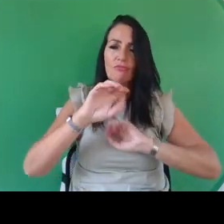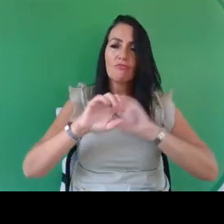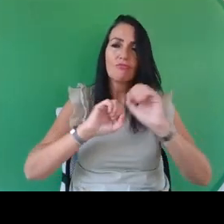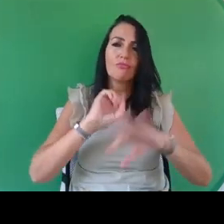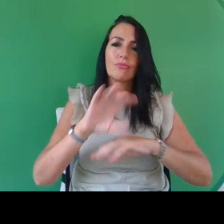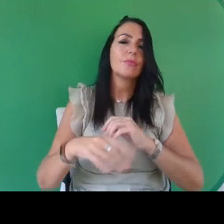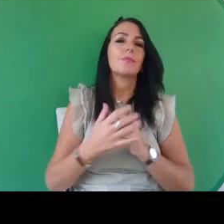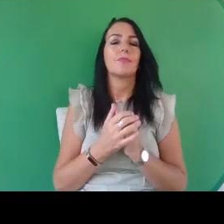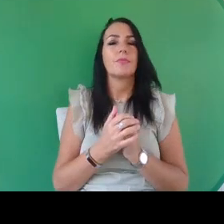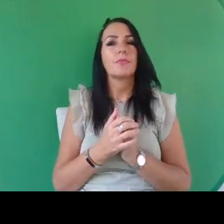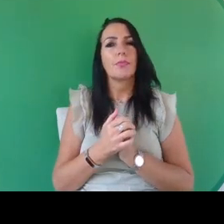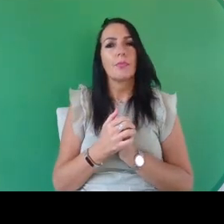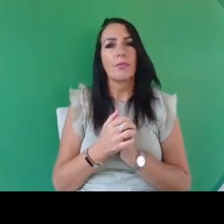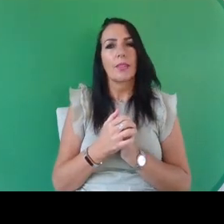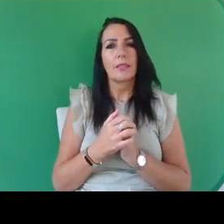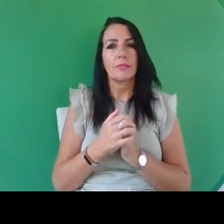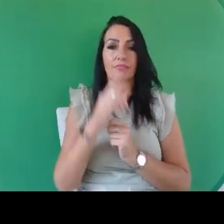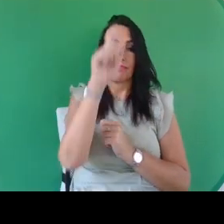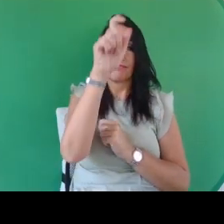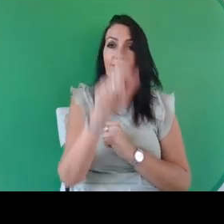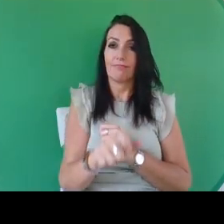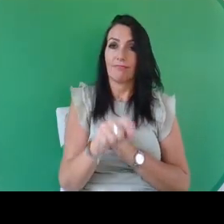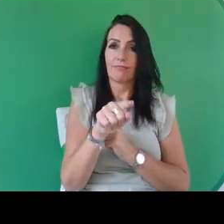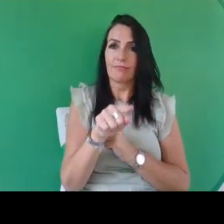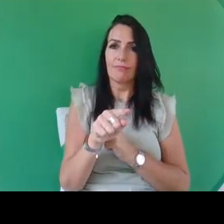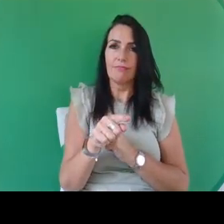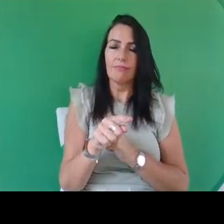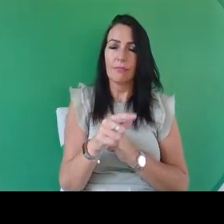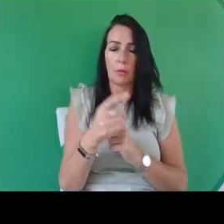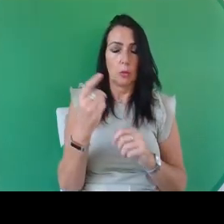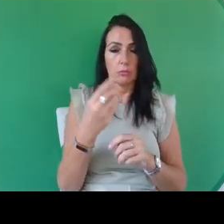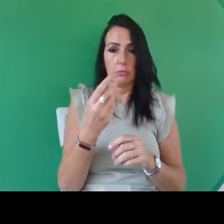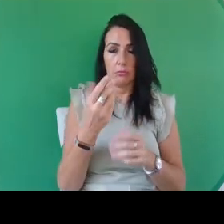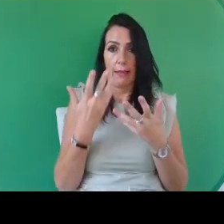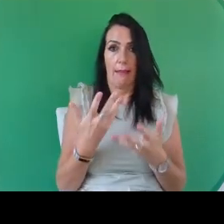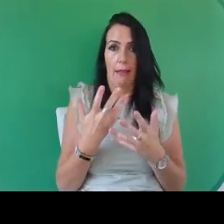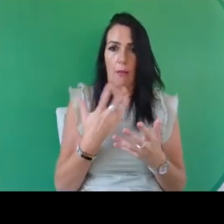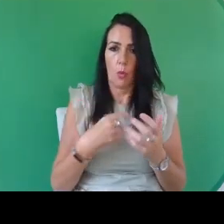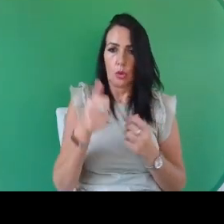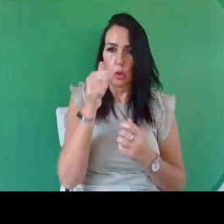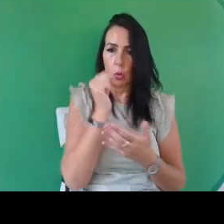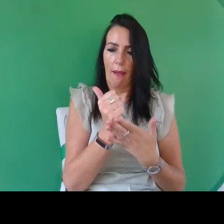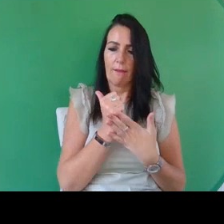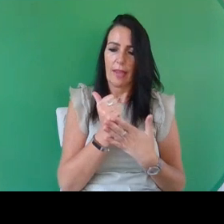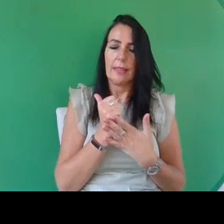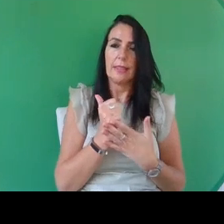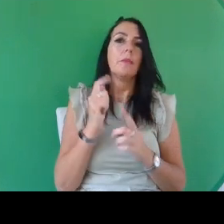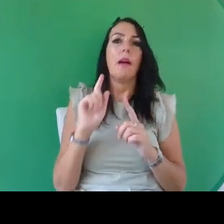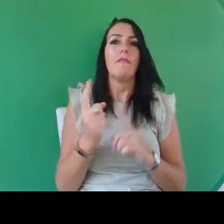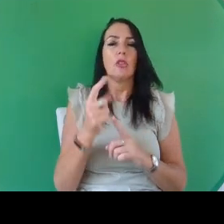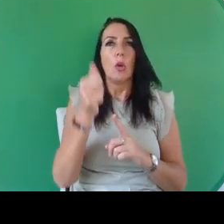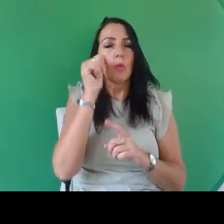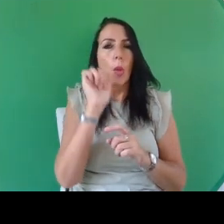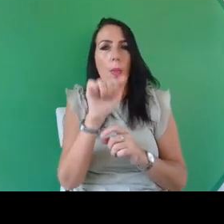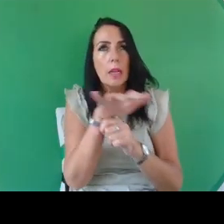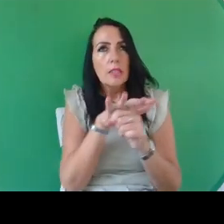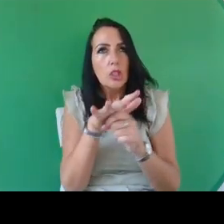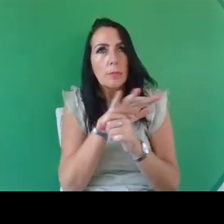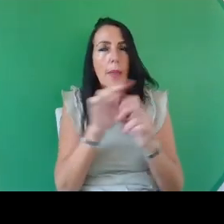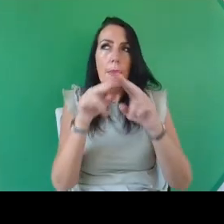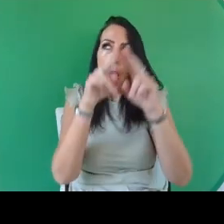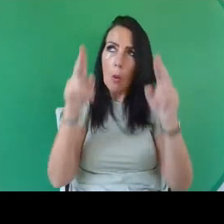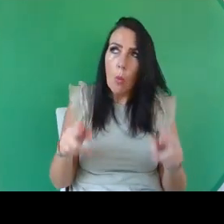The householder or whoever you're speaking to may want advice straight away, but you need to know about their home and their circumstances first so